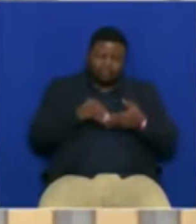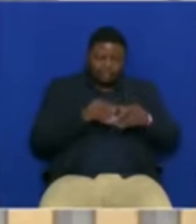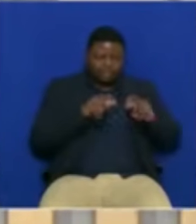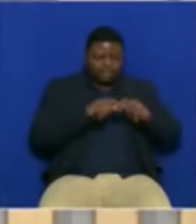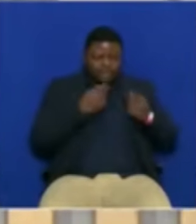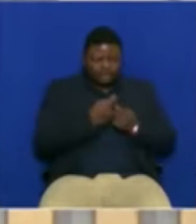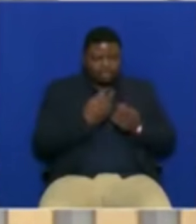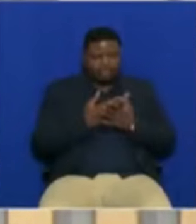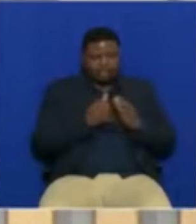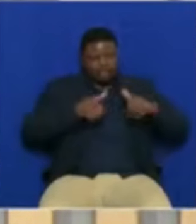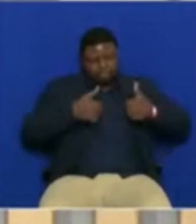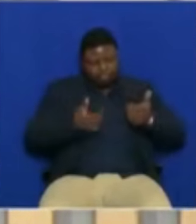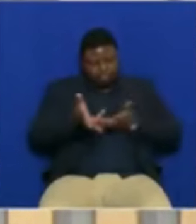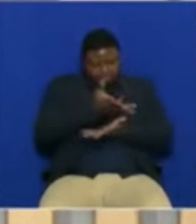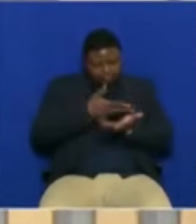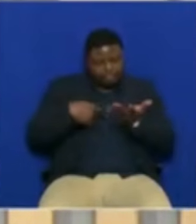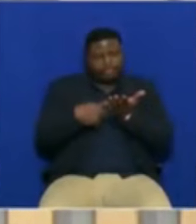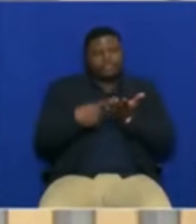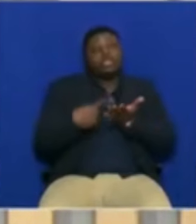by the chief.